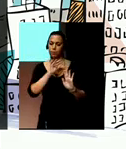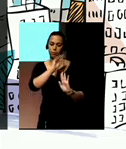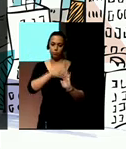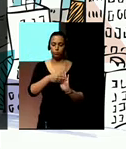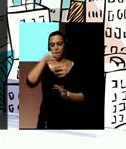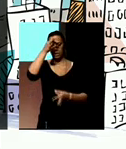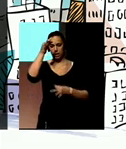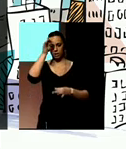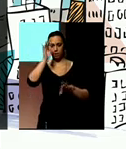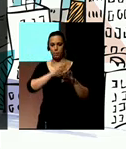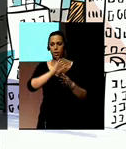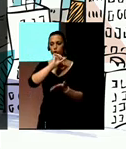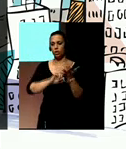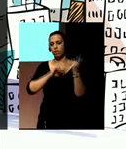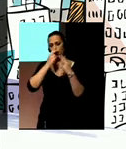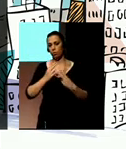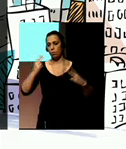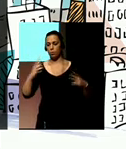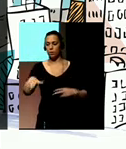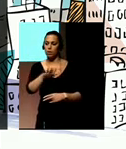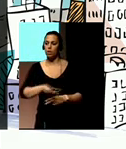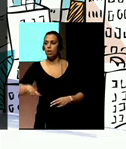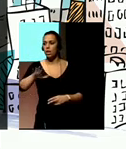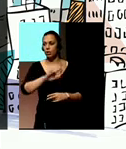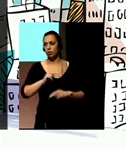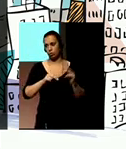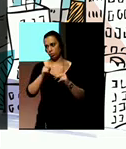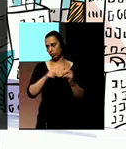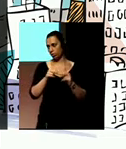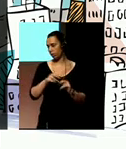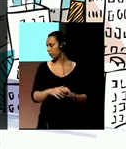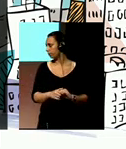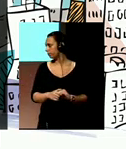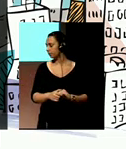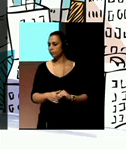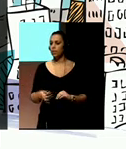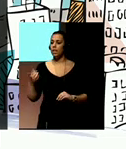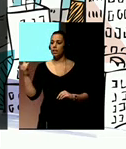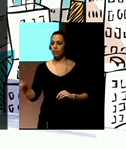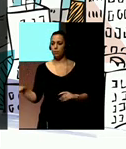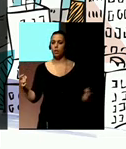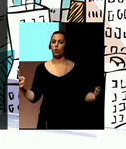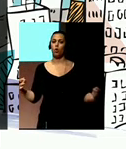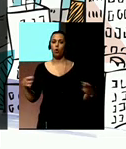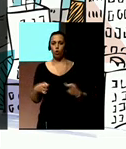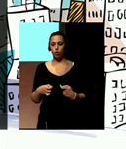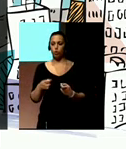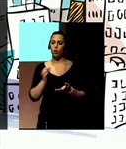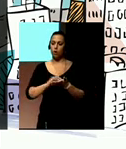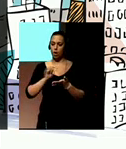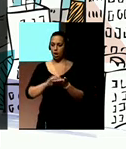about European regulations and accessibility regulation for the built environment. She's